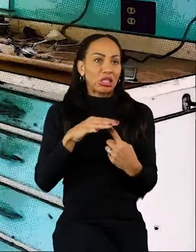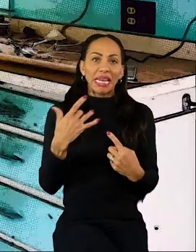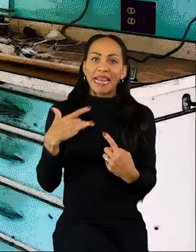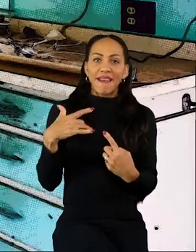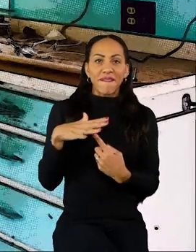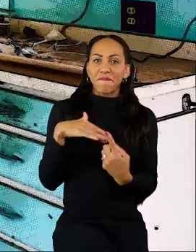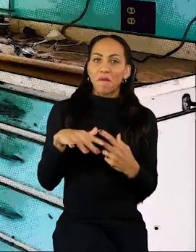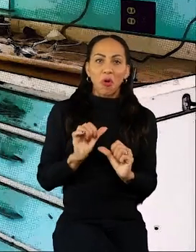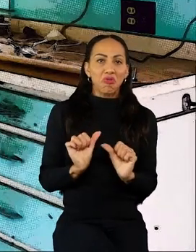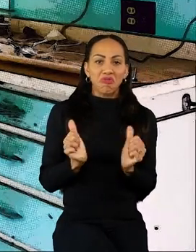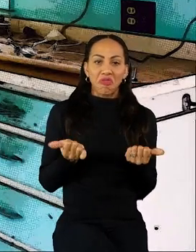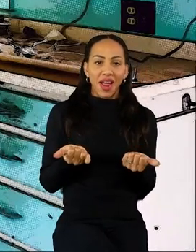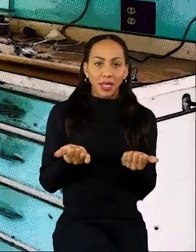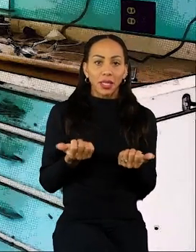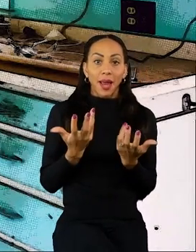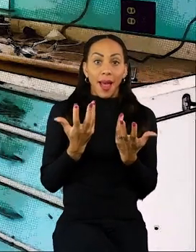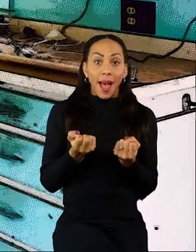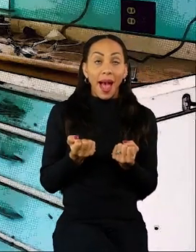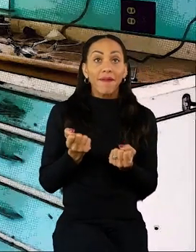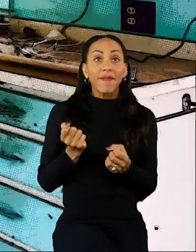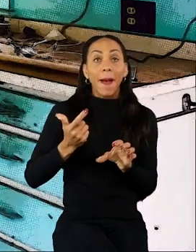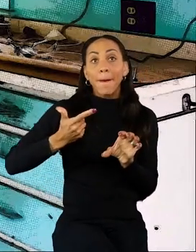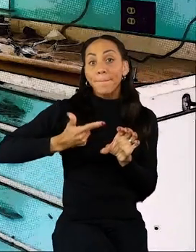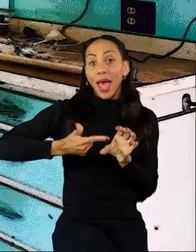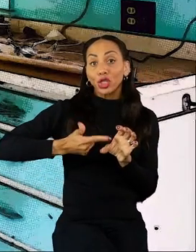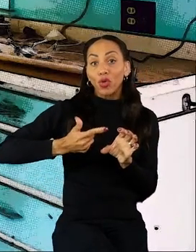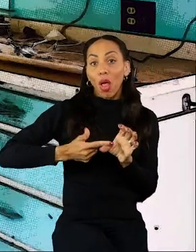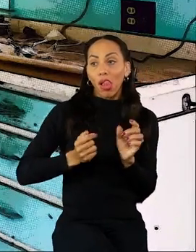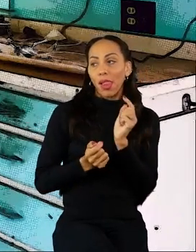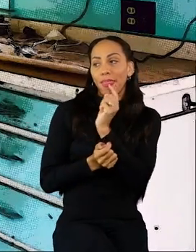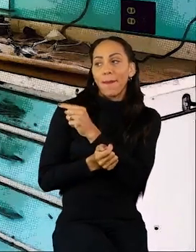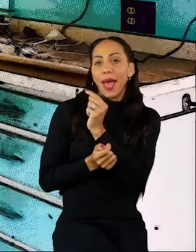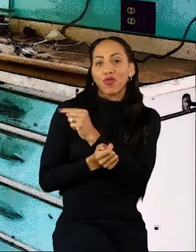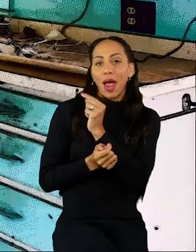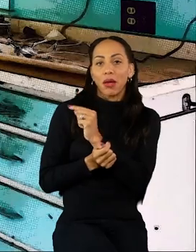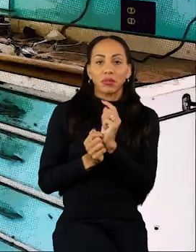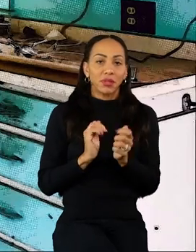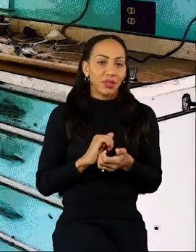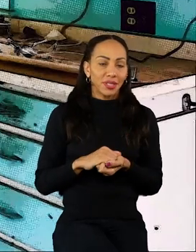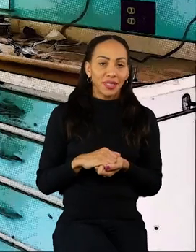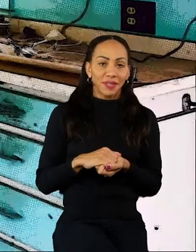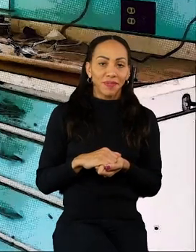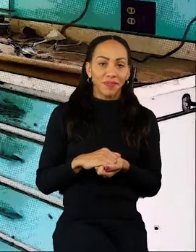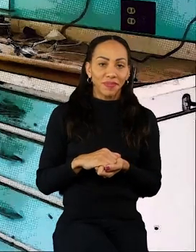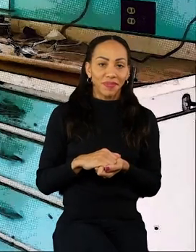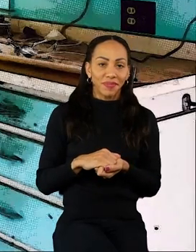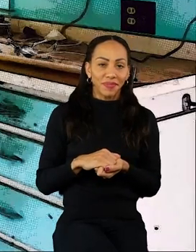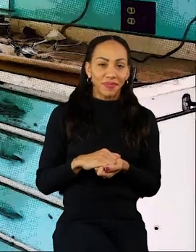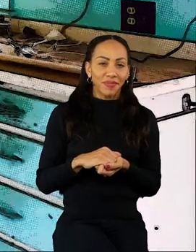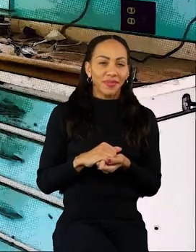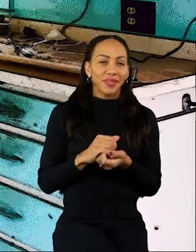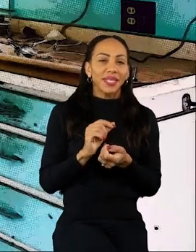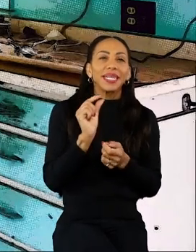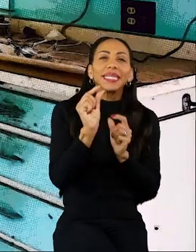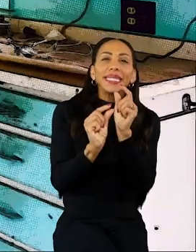of your living environment. It's not great, but there is a kind of petrol, and you appear to be distilling something in